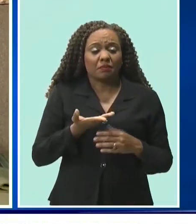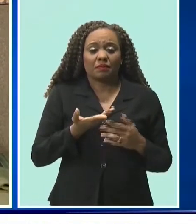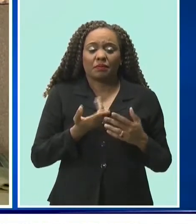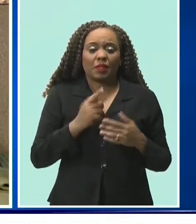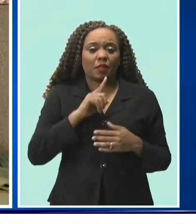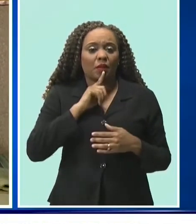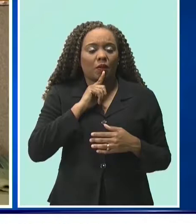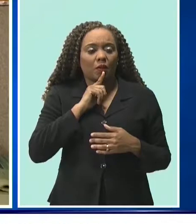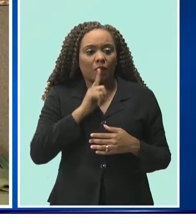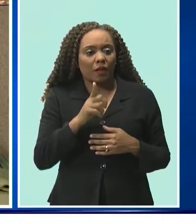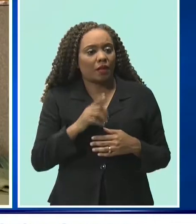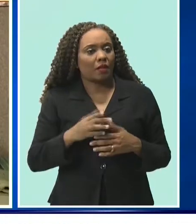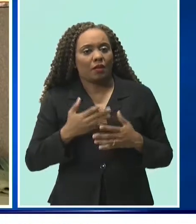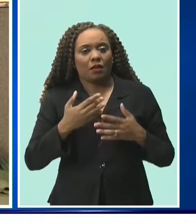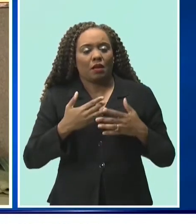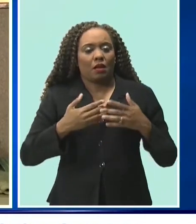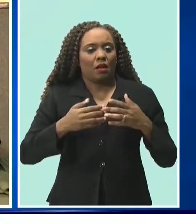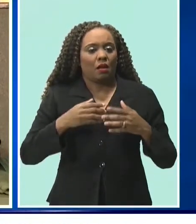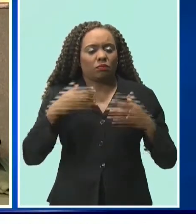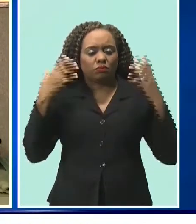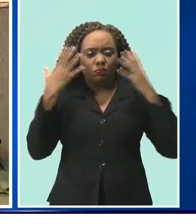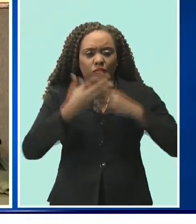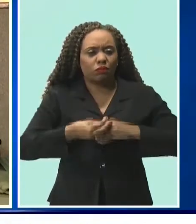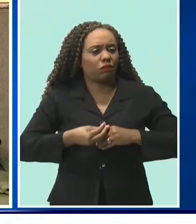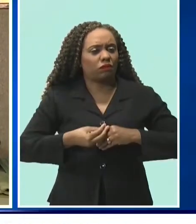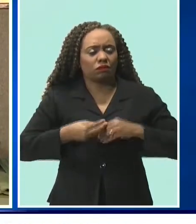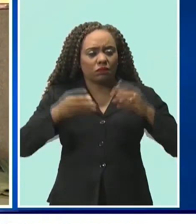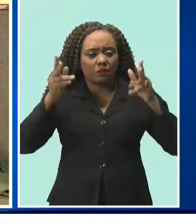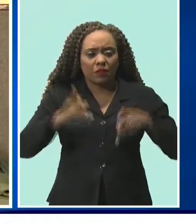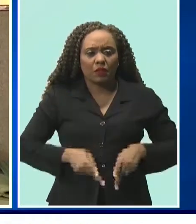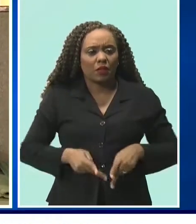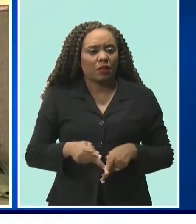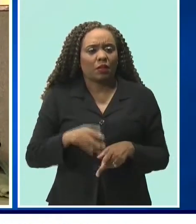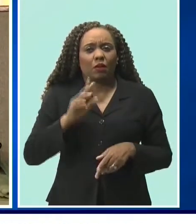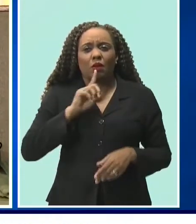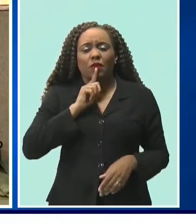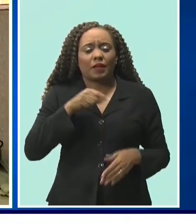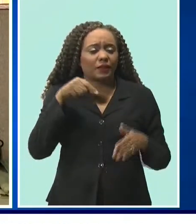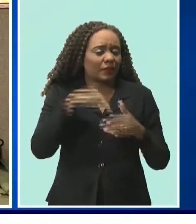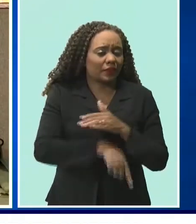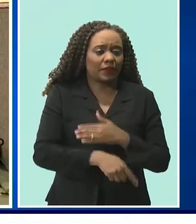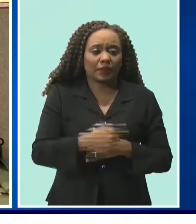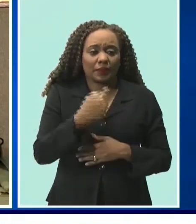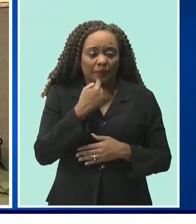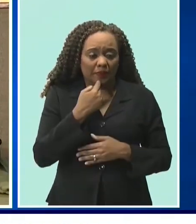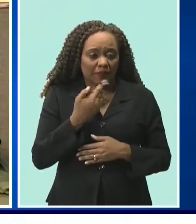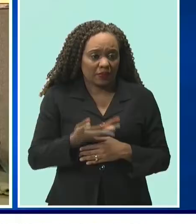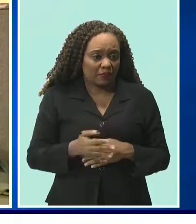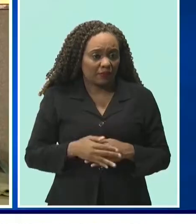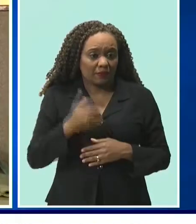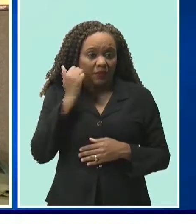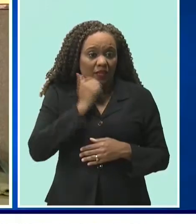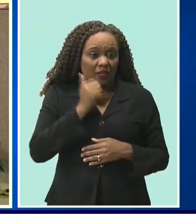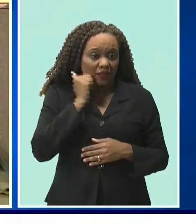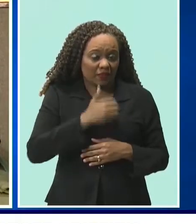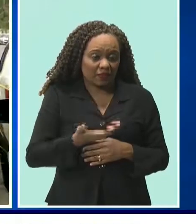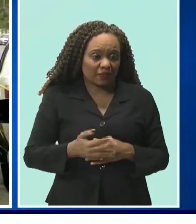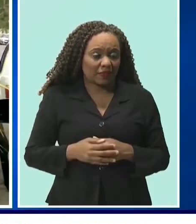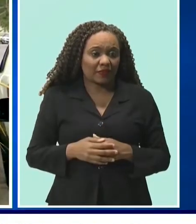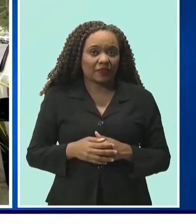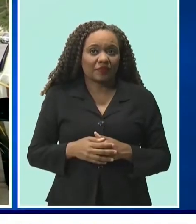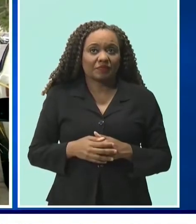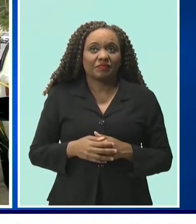bright spark really is an understatement. We will certainly miss Christoph every day in this profession.